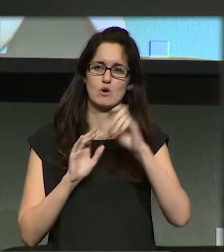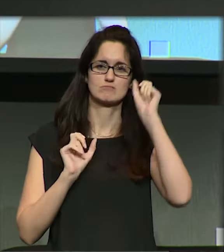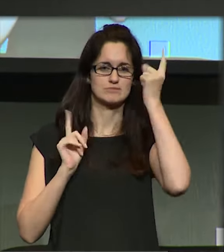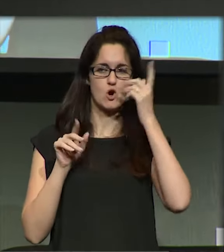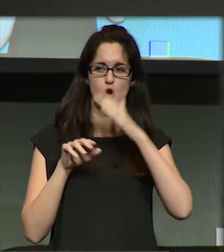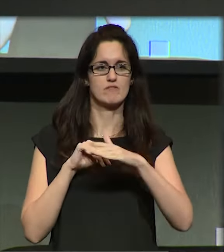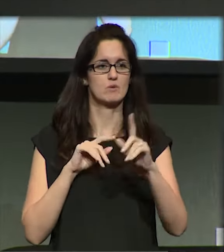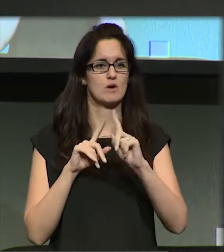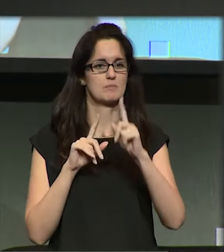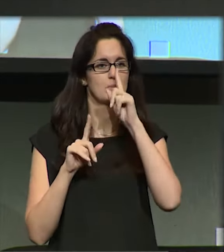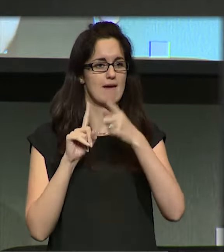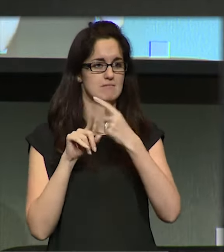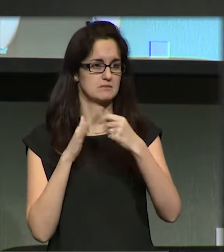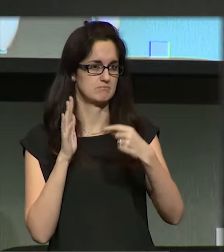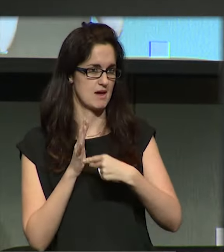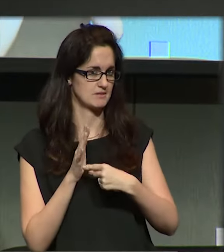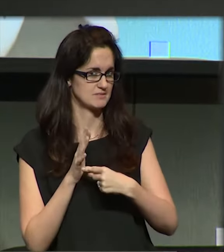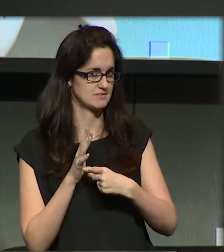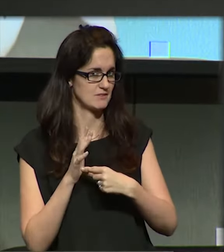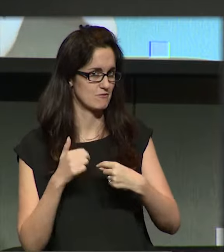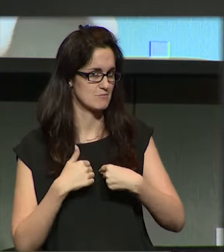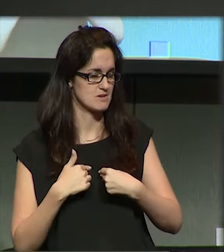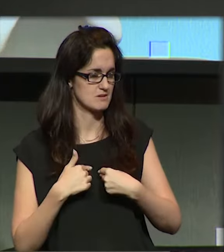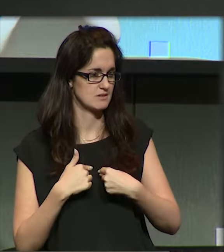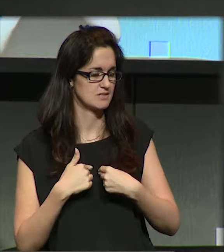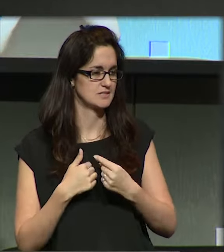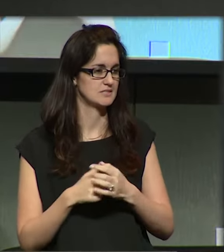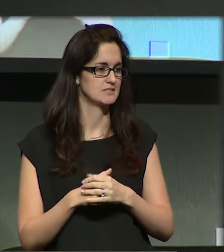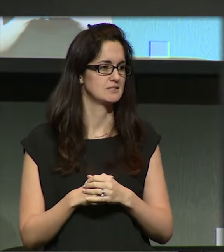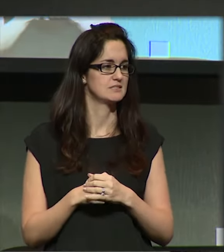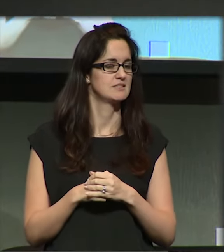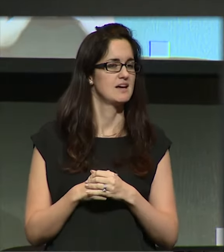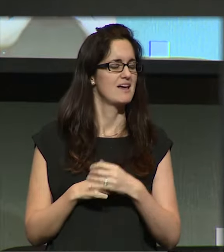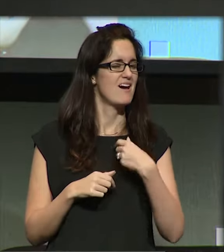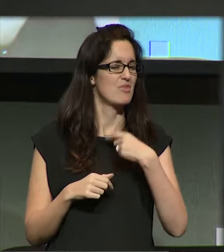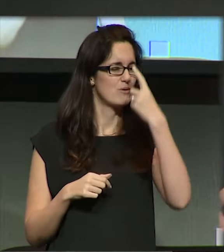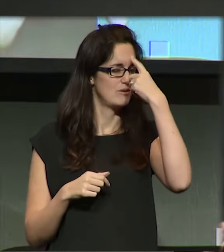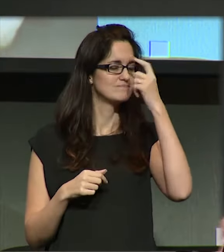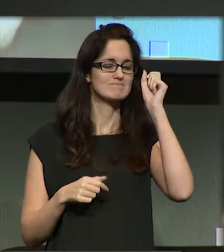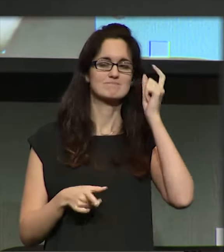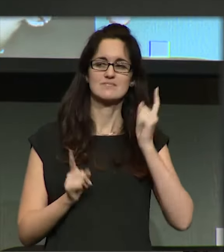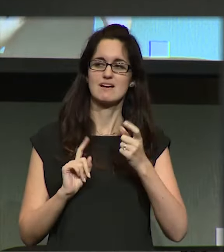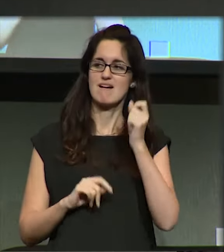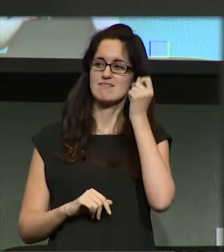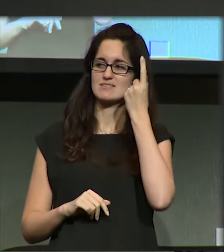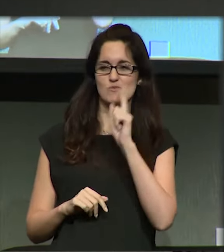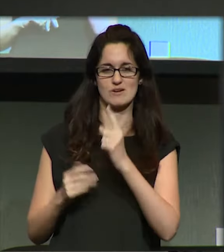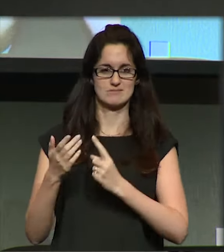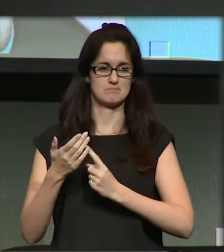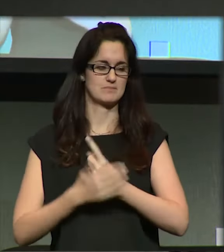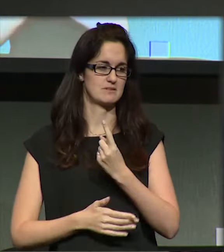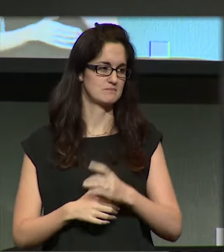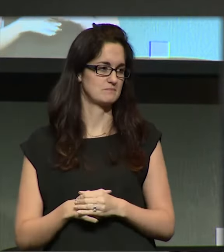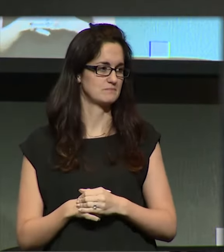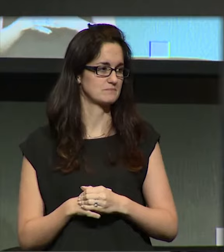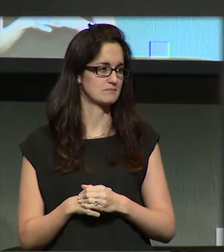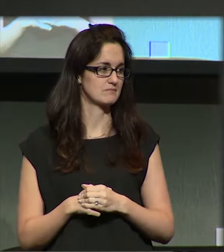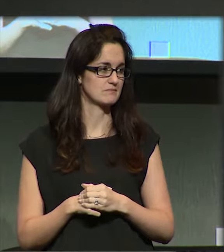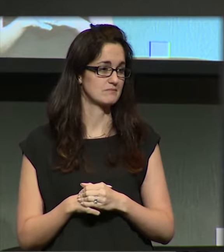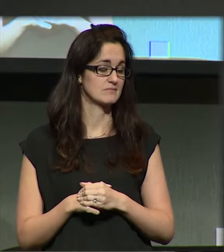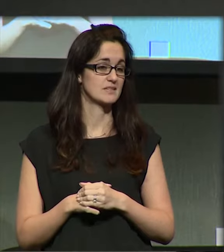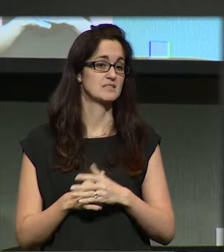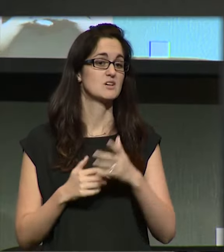expectations. And I thought, you know what, I think I've got this figured out. And even though I've missed out on